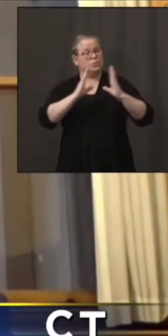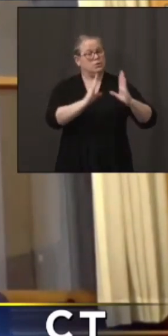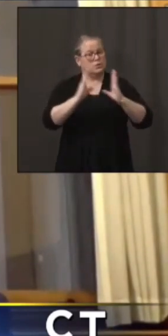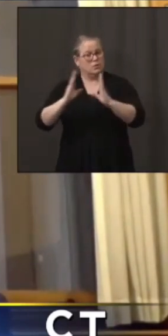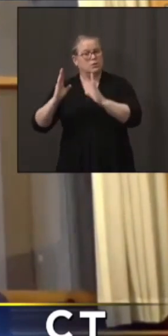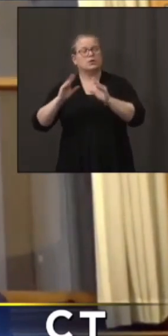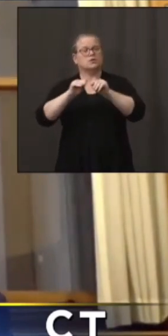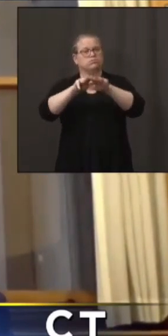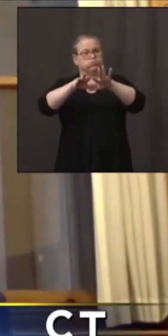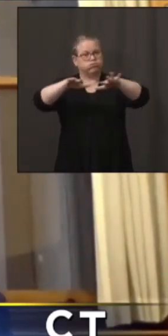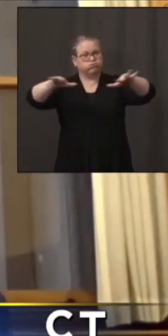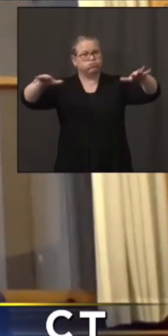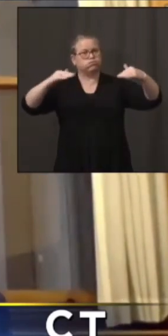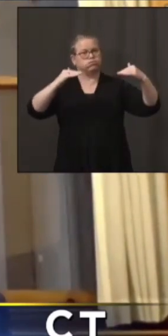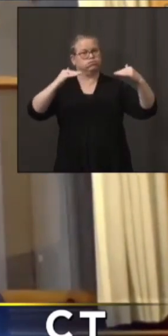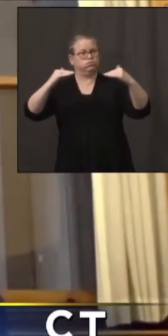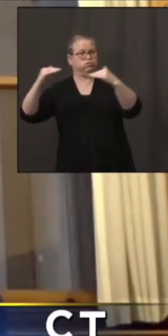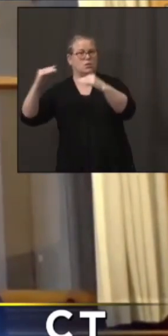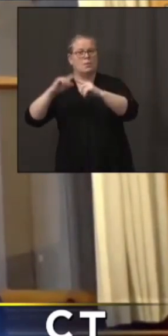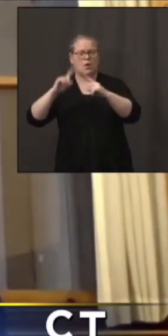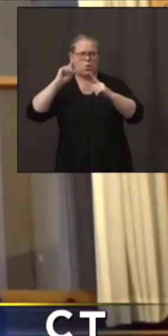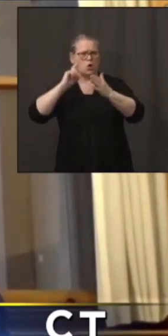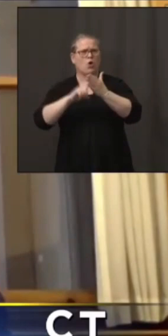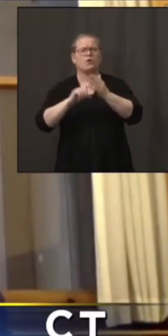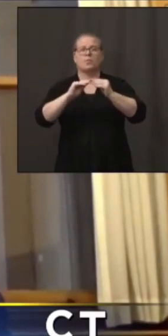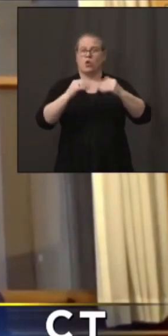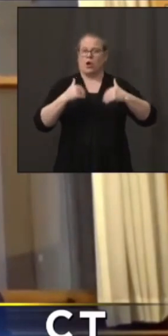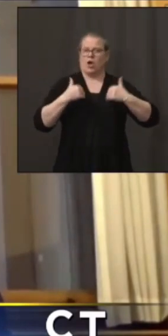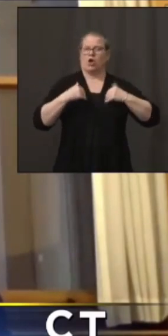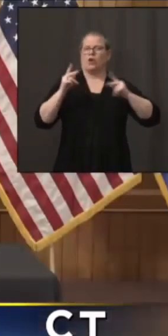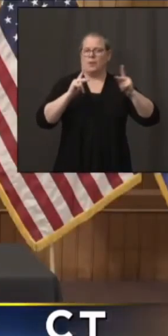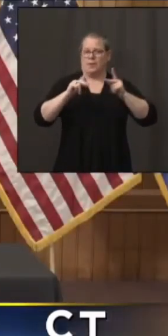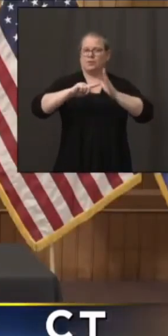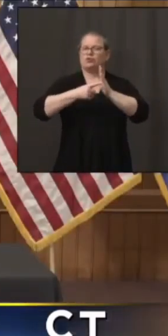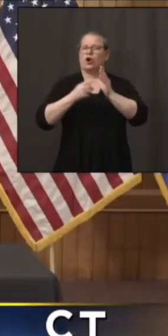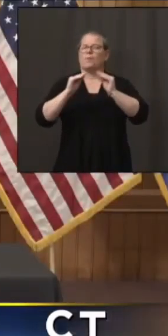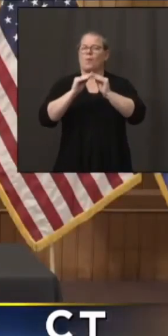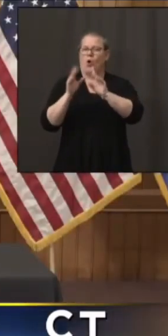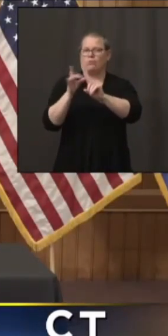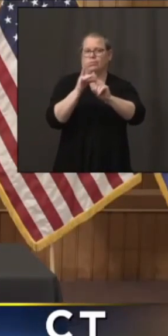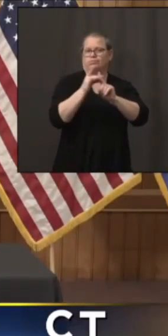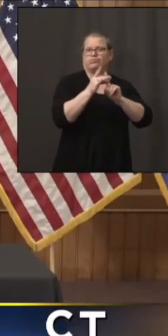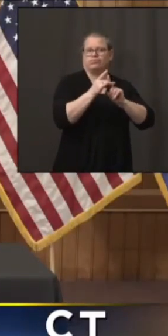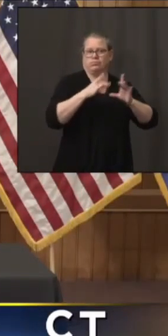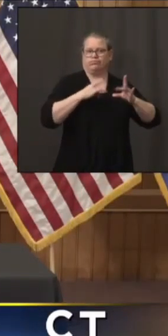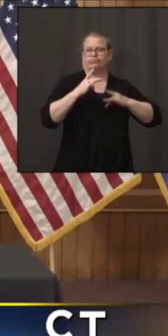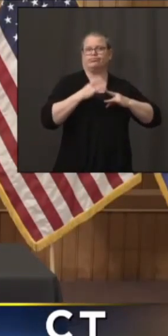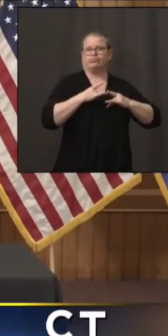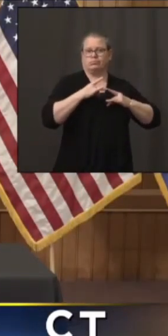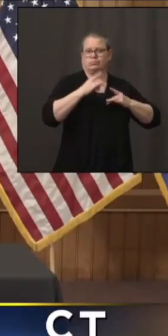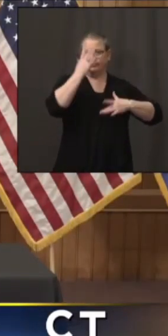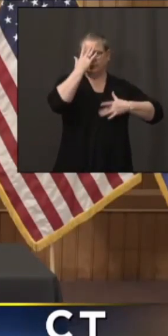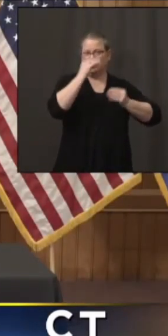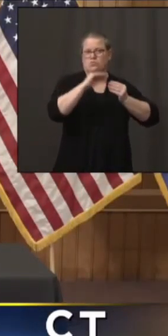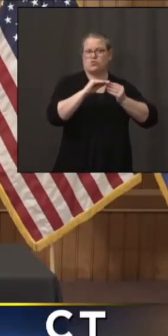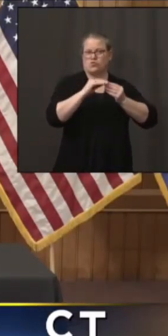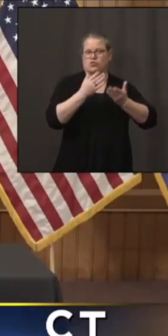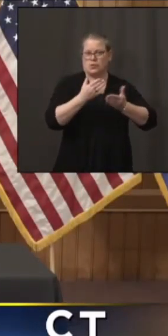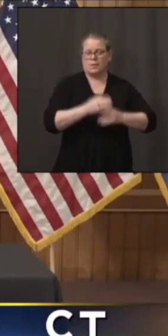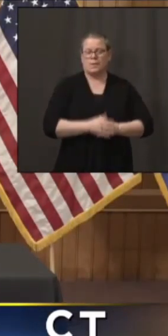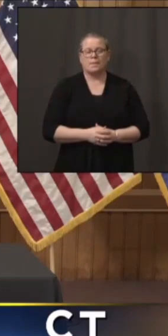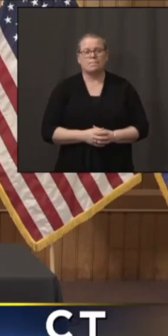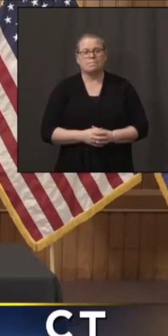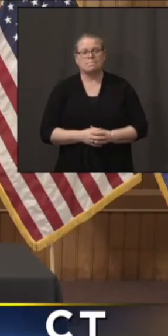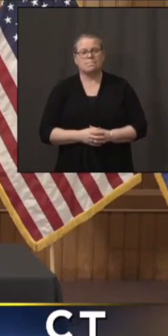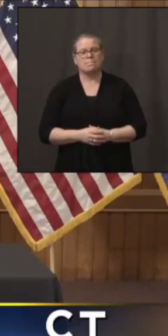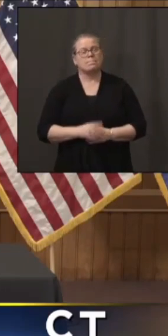lot of cases among the younger populations. Thanks. And Governor, have you been